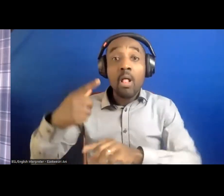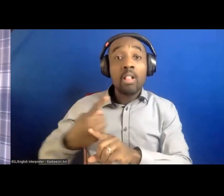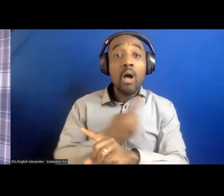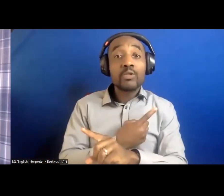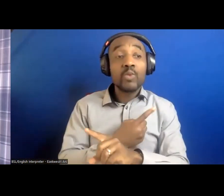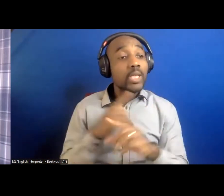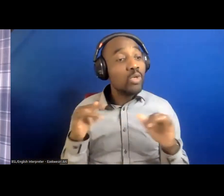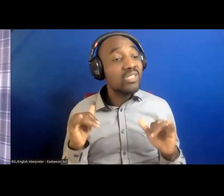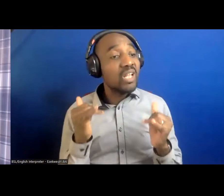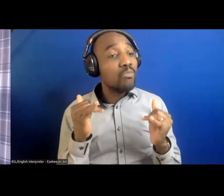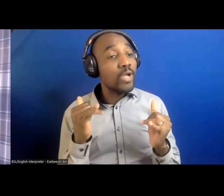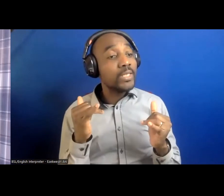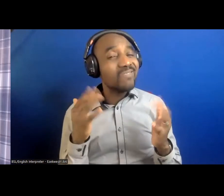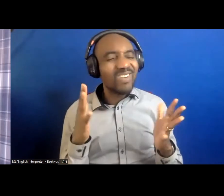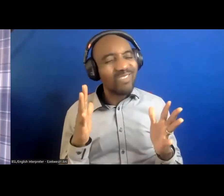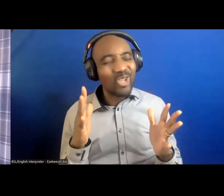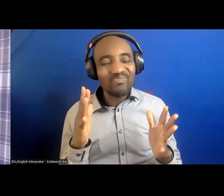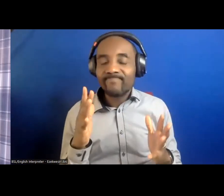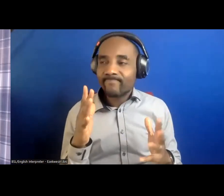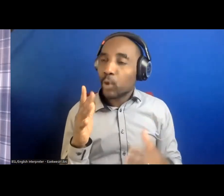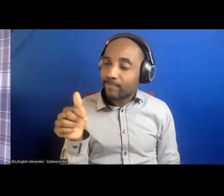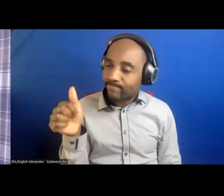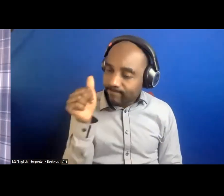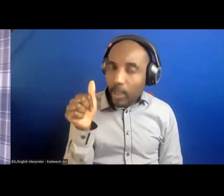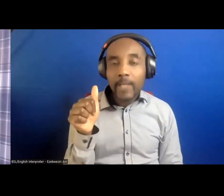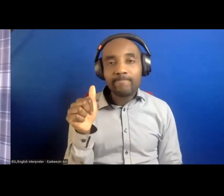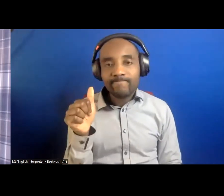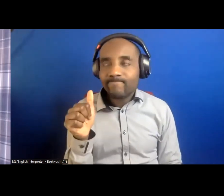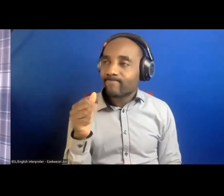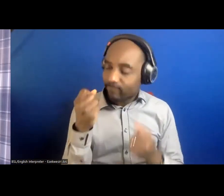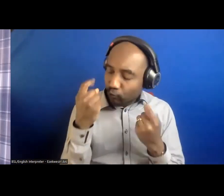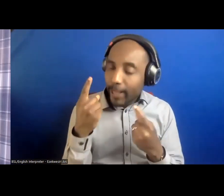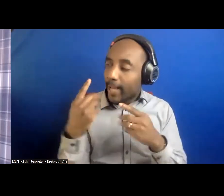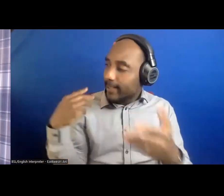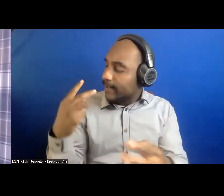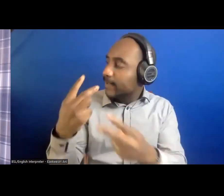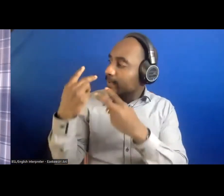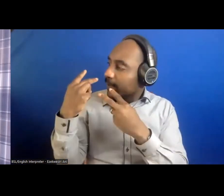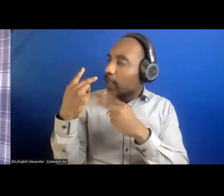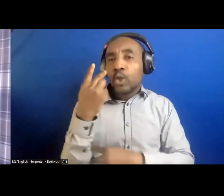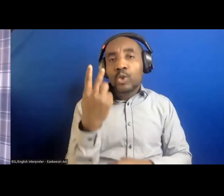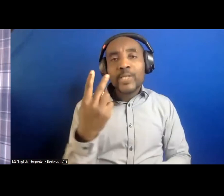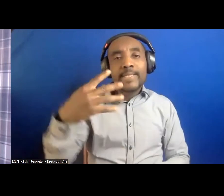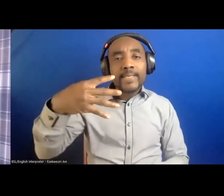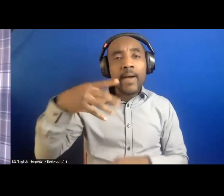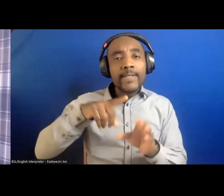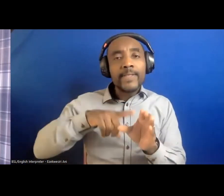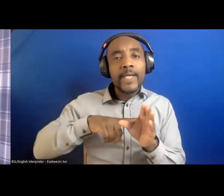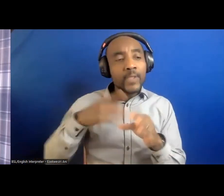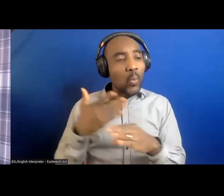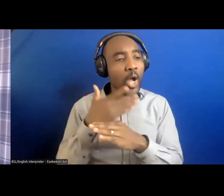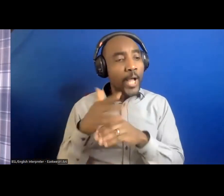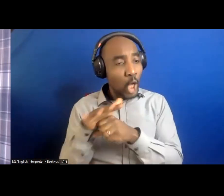not so much celebrated, I think acknowledged and recognized 29 years of work, locally, nationally,